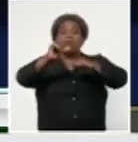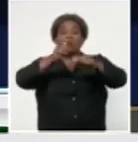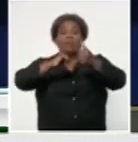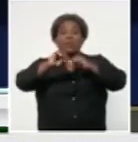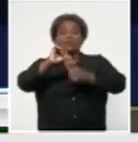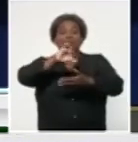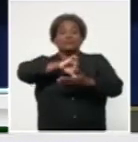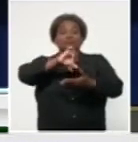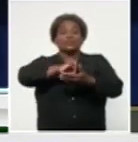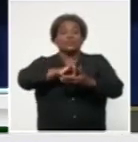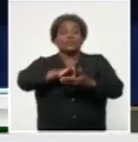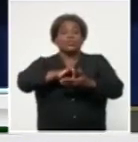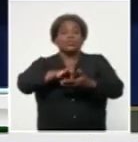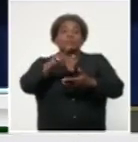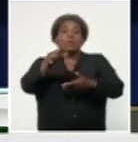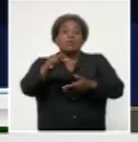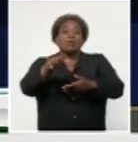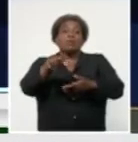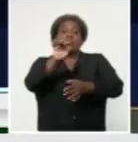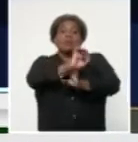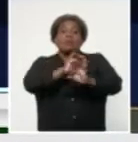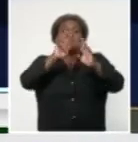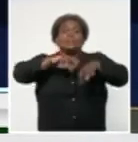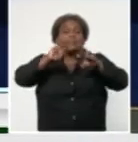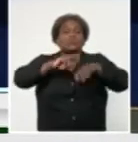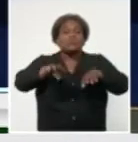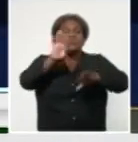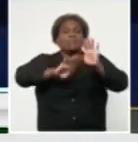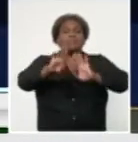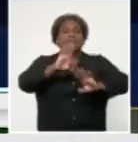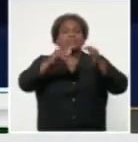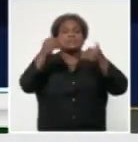laboratory of the Civil Defense,